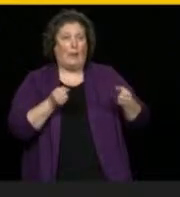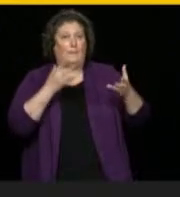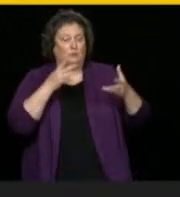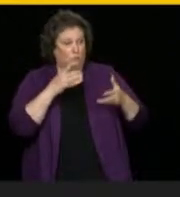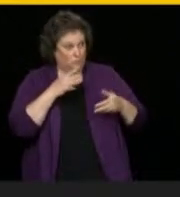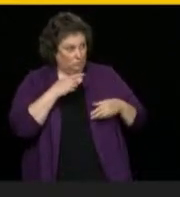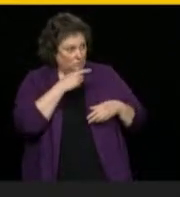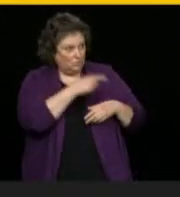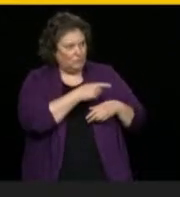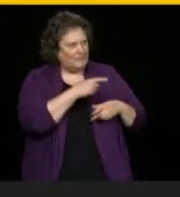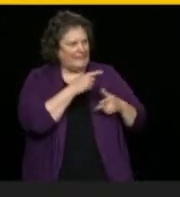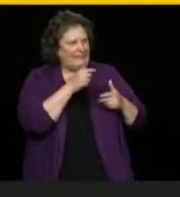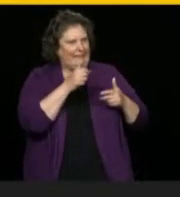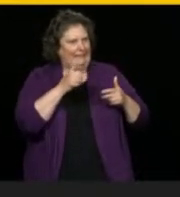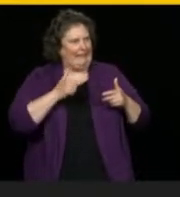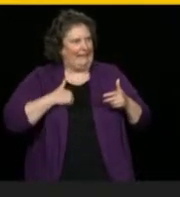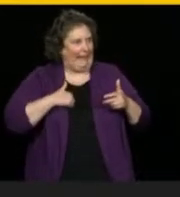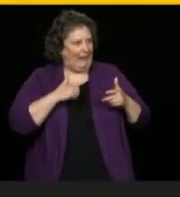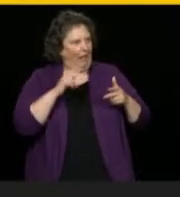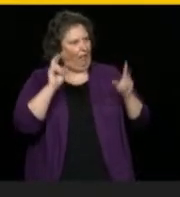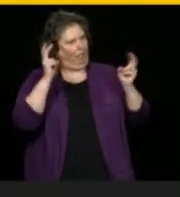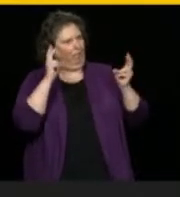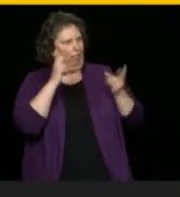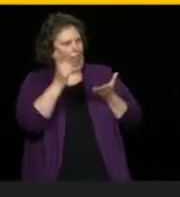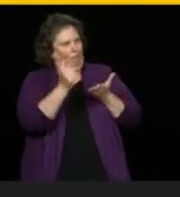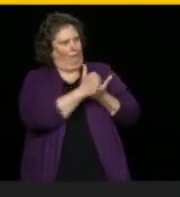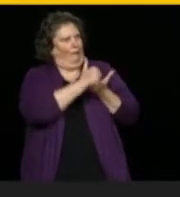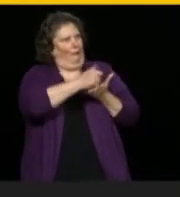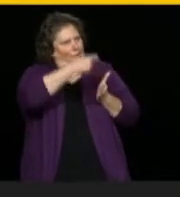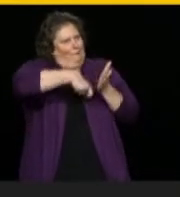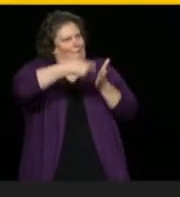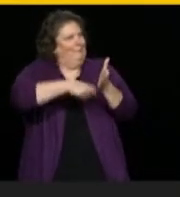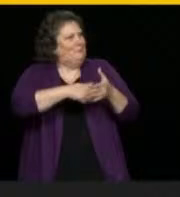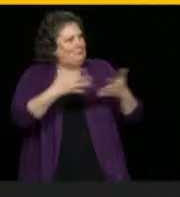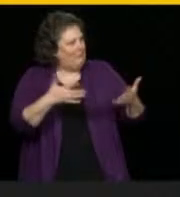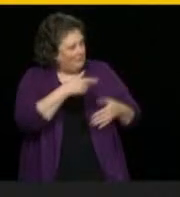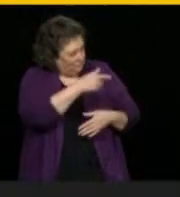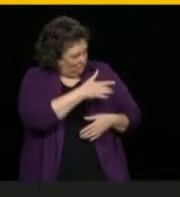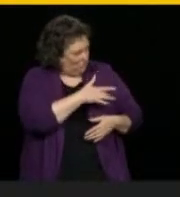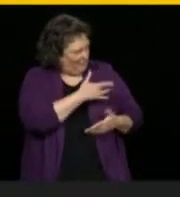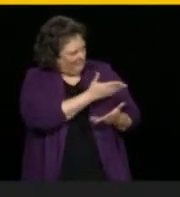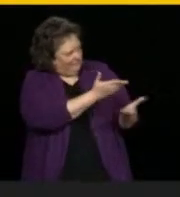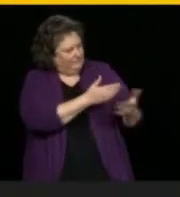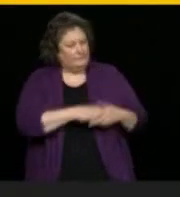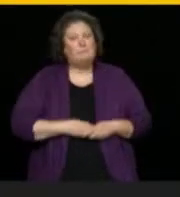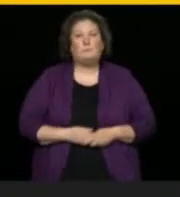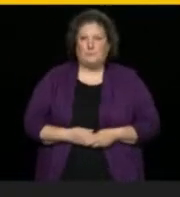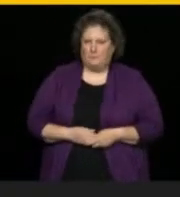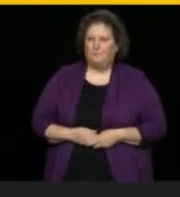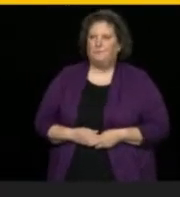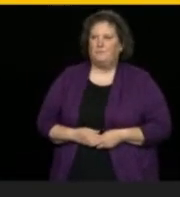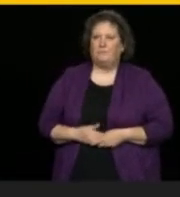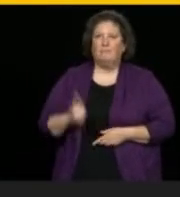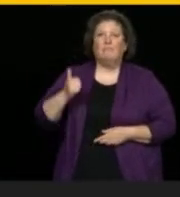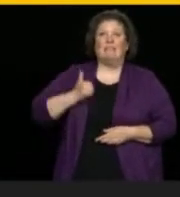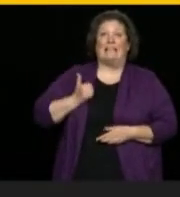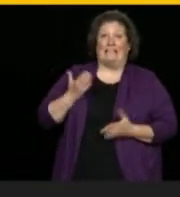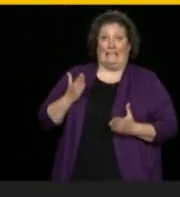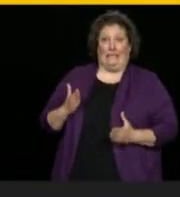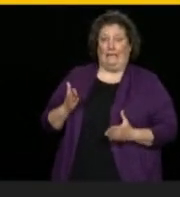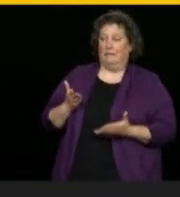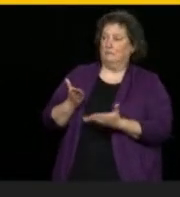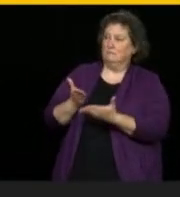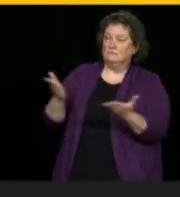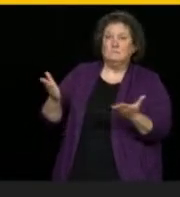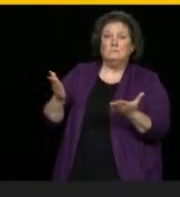première card. chose que les Answer. Canadiens doivent se I think rappeler, that c'est qu'on est Canadians entré dans need cette to remember pandémie first and foremost avec une that meilleure we